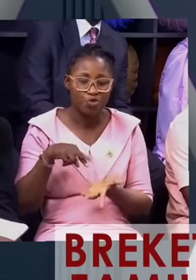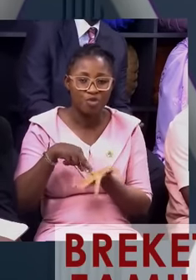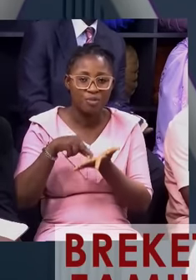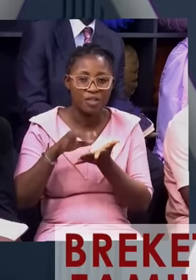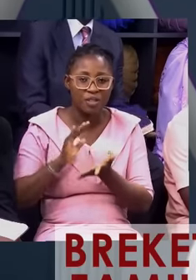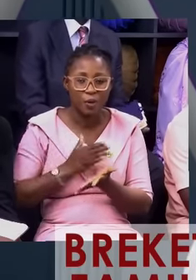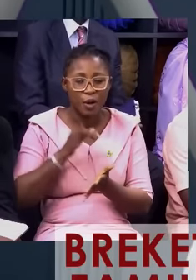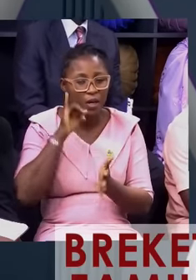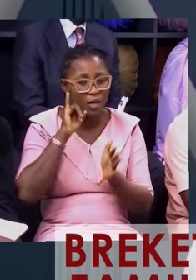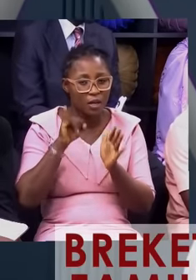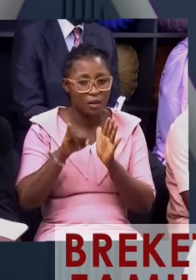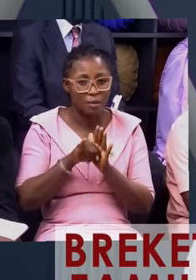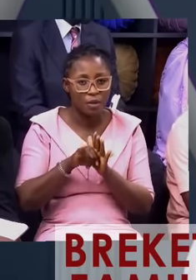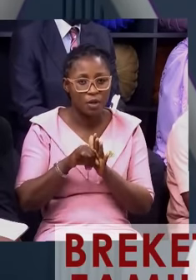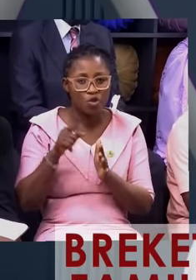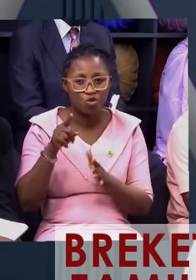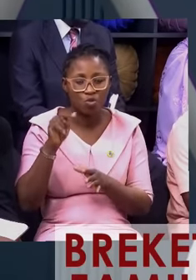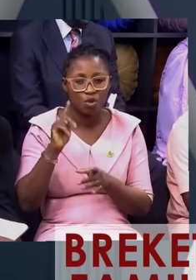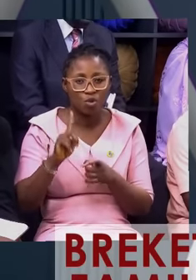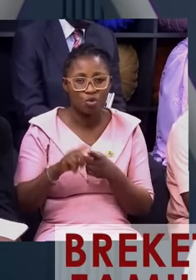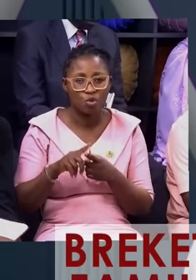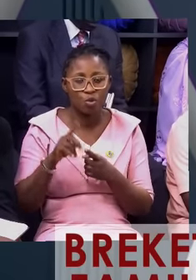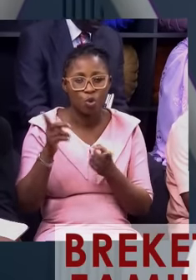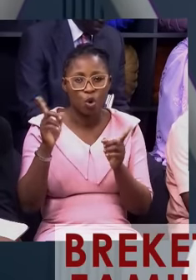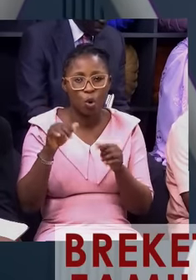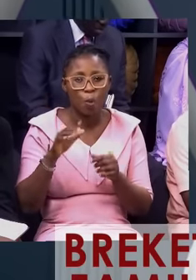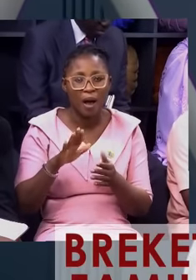andage so he need to